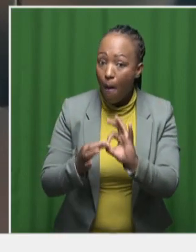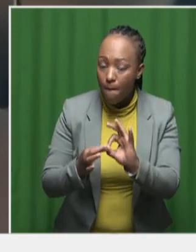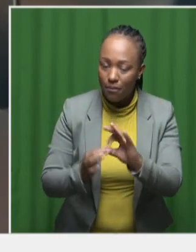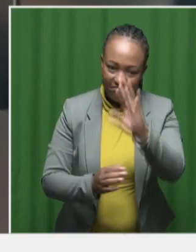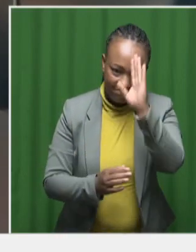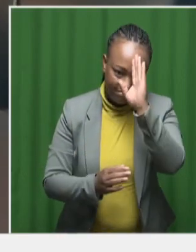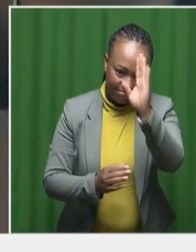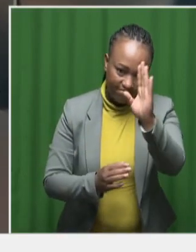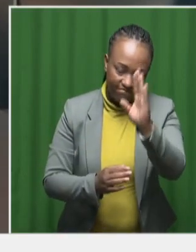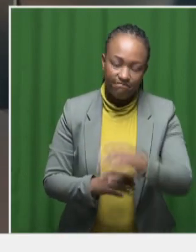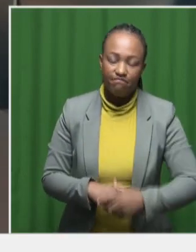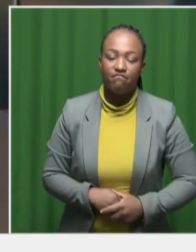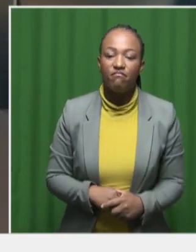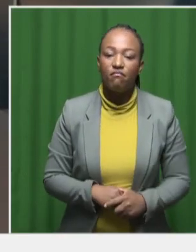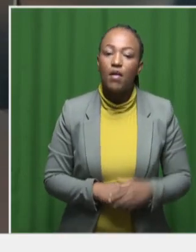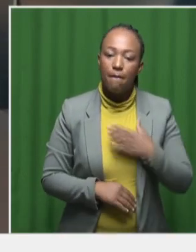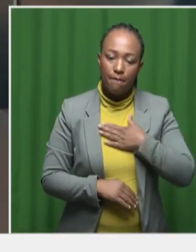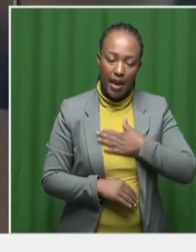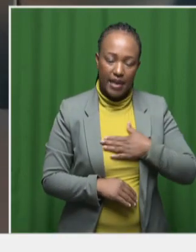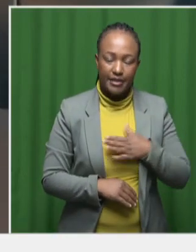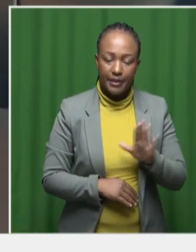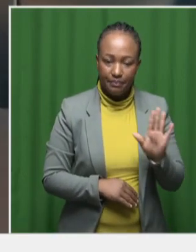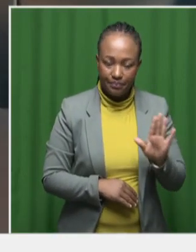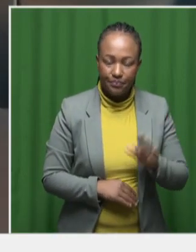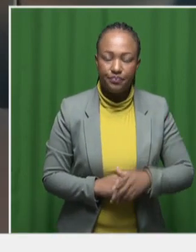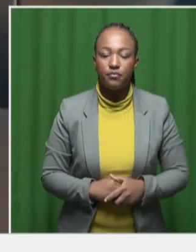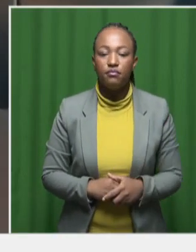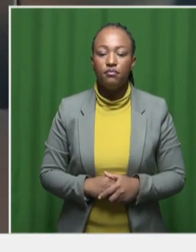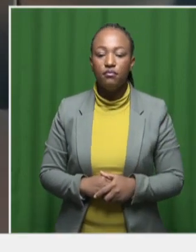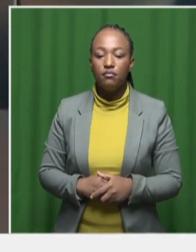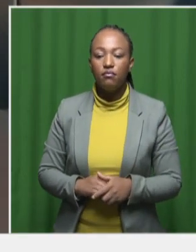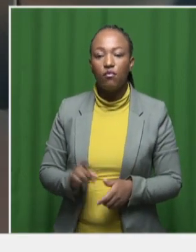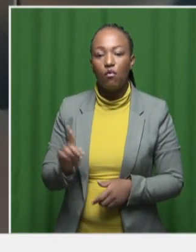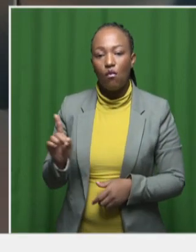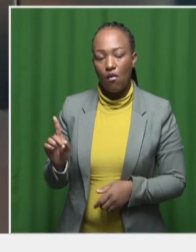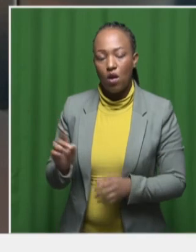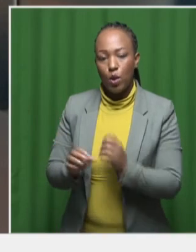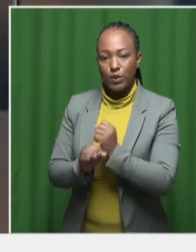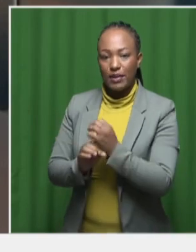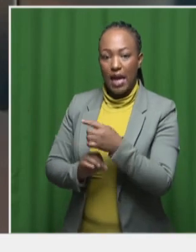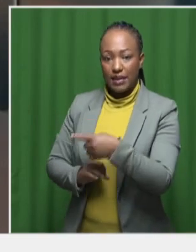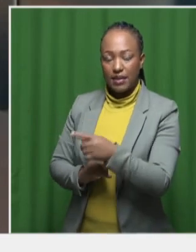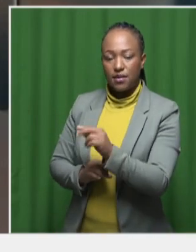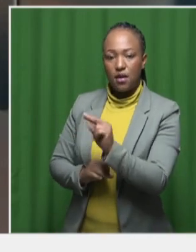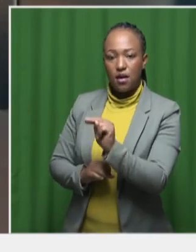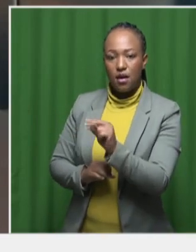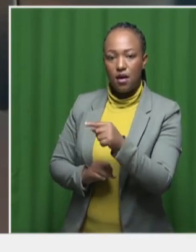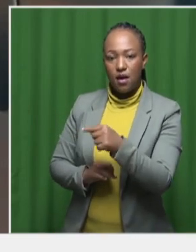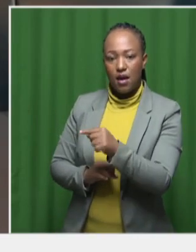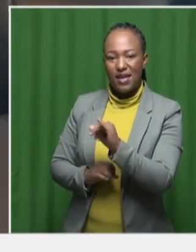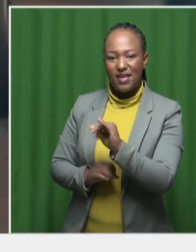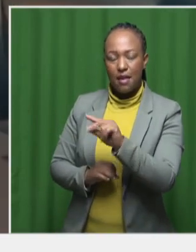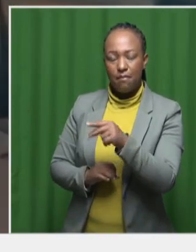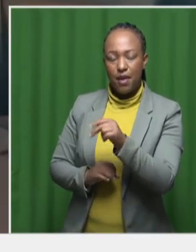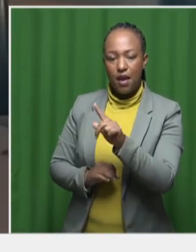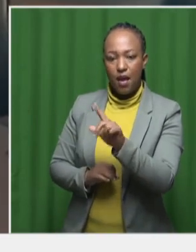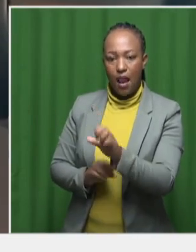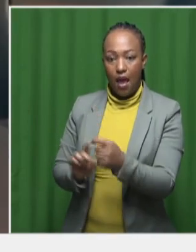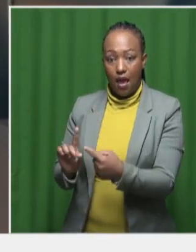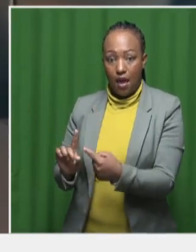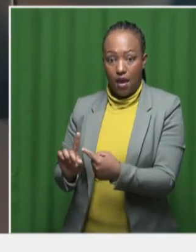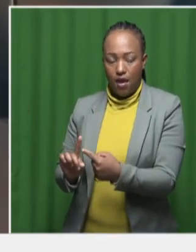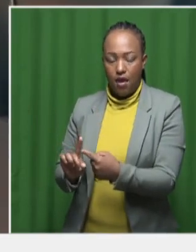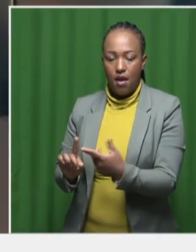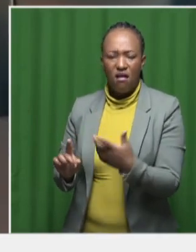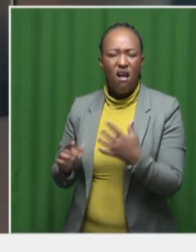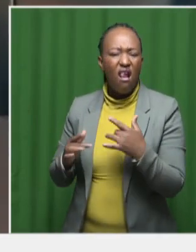pleasure. So, Mayor, if you don't mind, I'm going to start with Ngiphiwe, just to get a sense from on the ground what life is